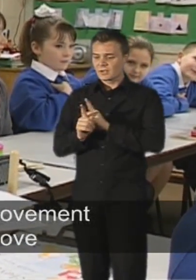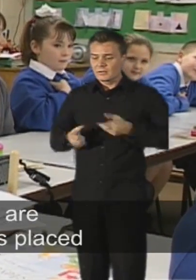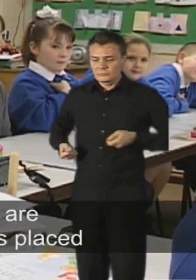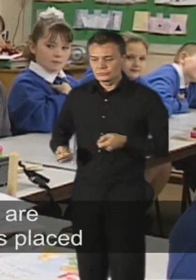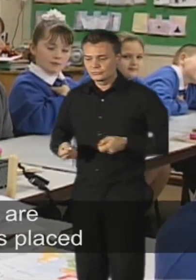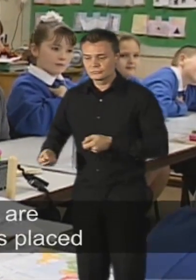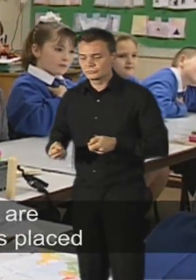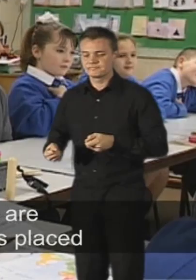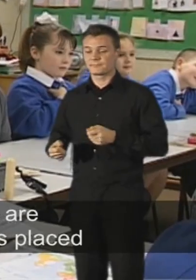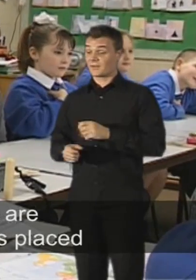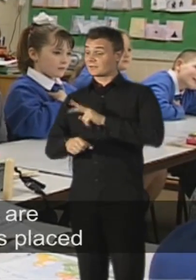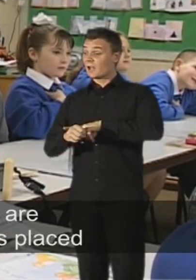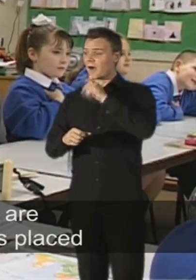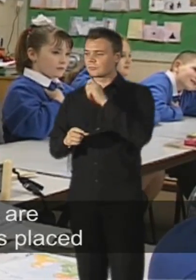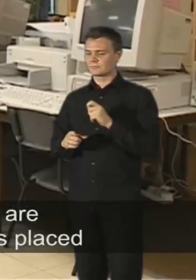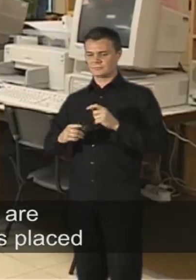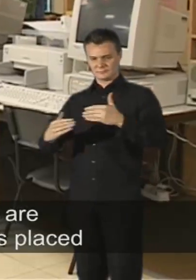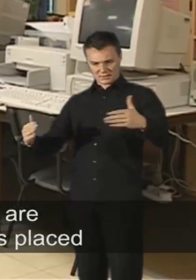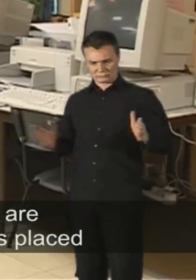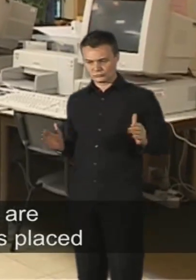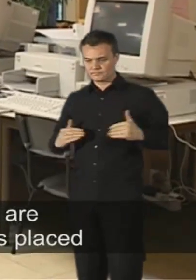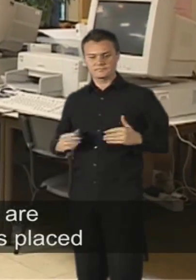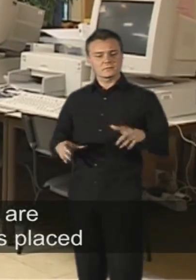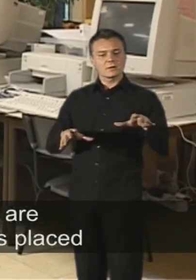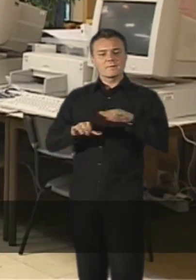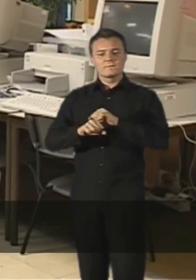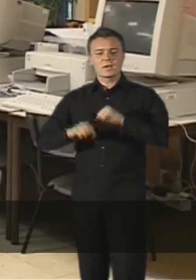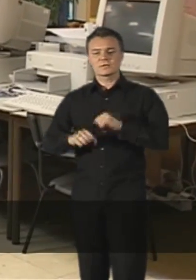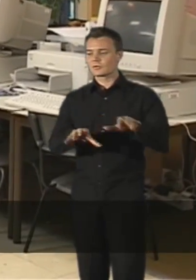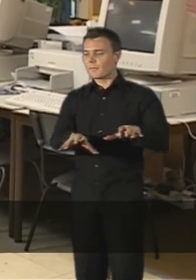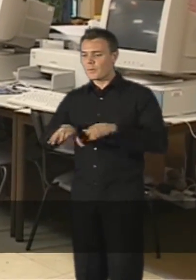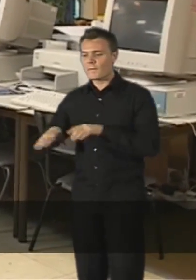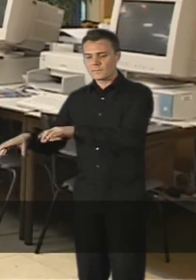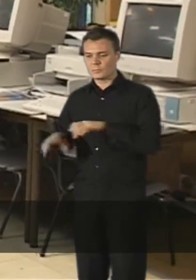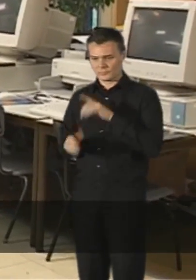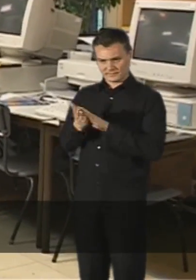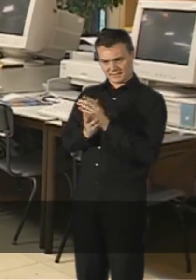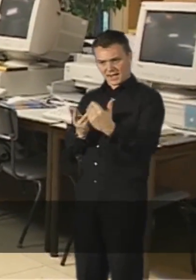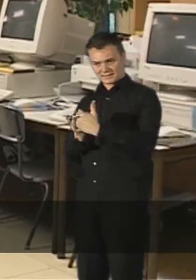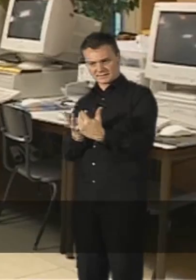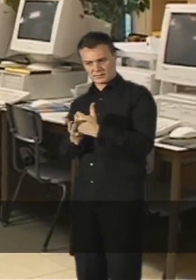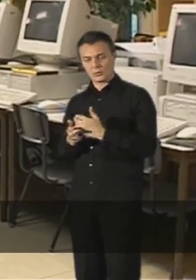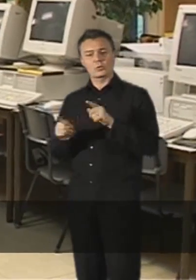move furniture to ensure that classrooms are accessible and that all equipment is placed within Stephanie's reach.